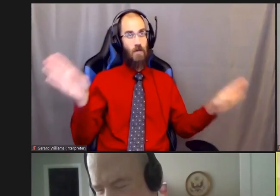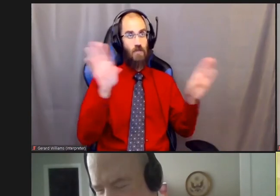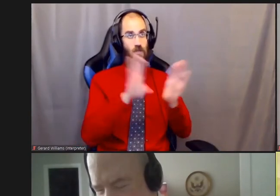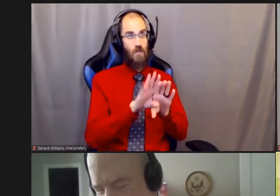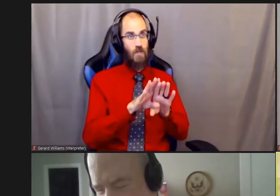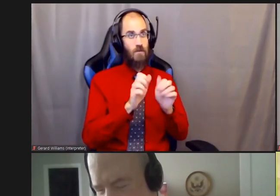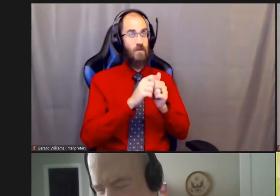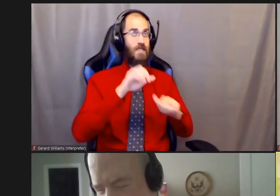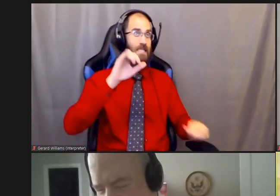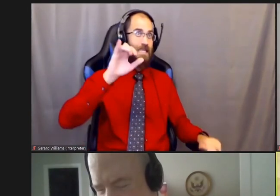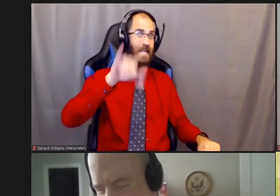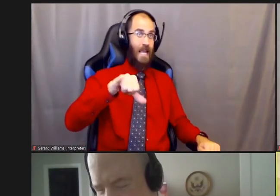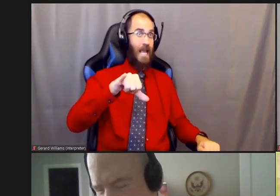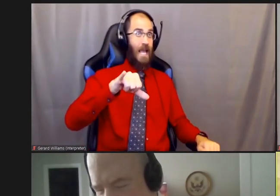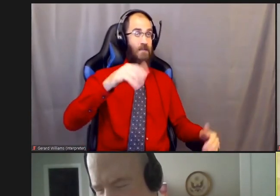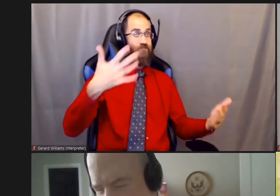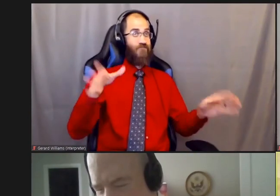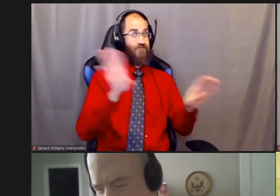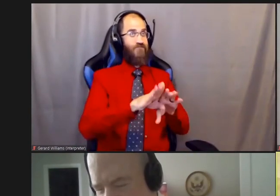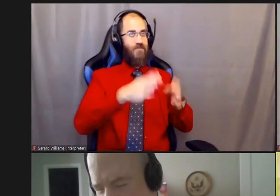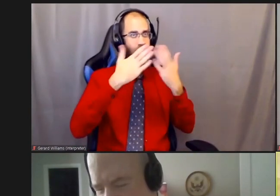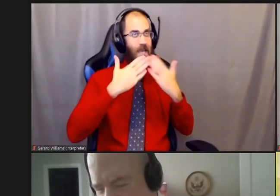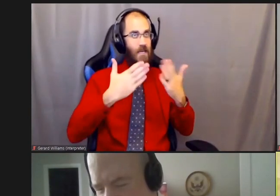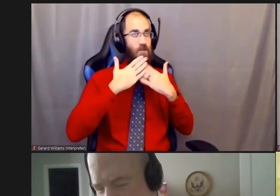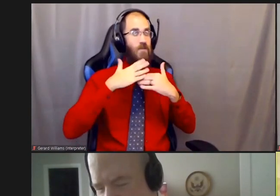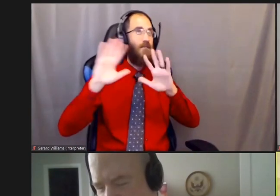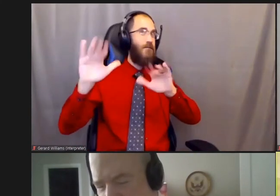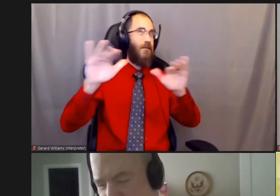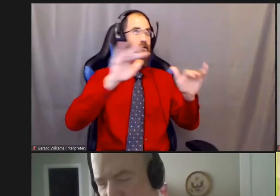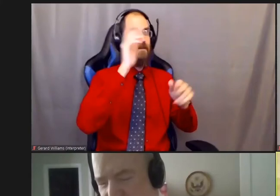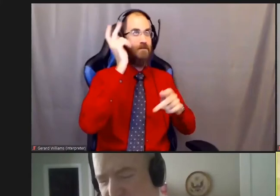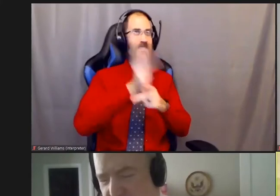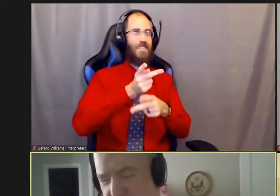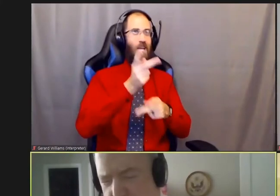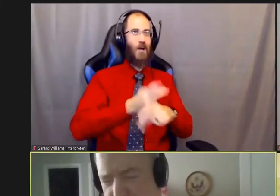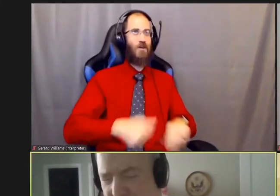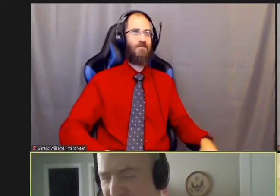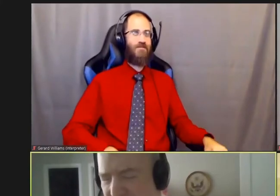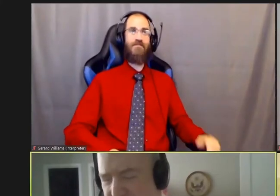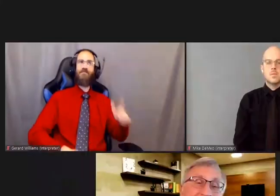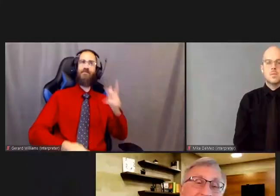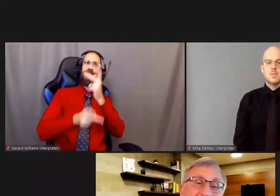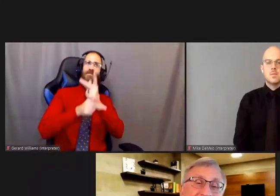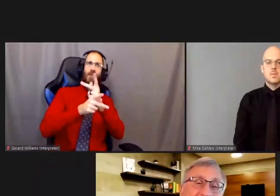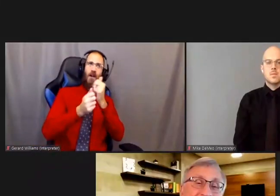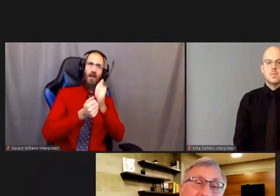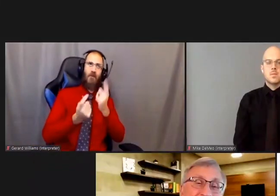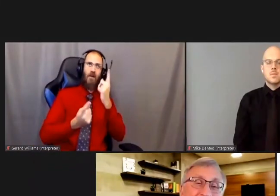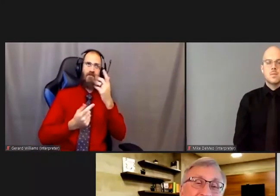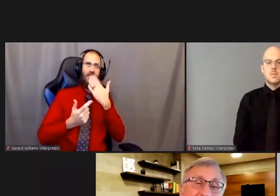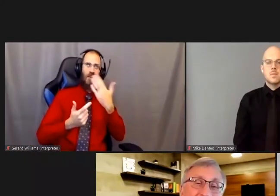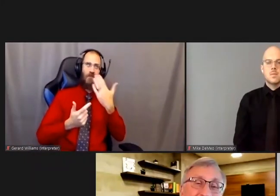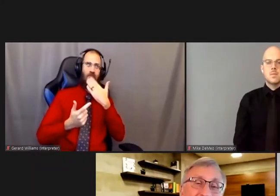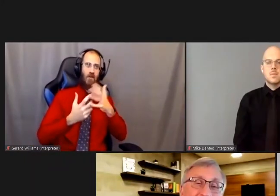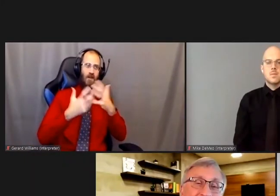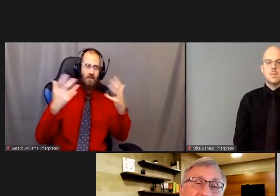that, thanks to everyone. Farewell and take care. Take care, everybody. Thank you very much.